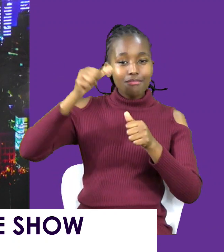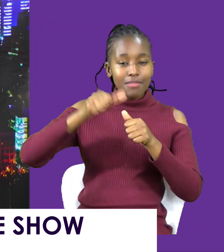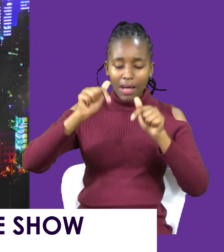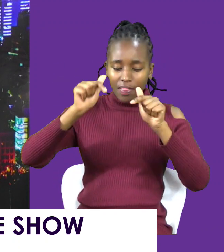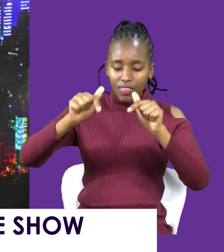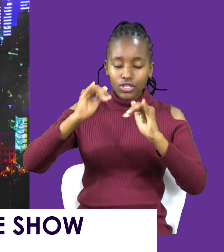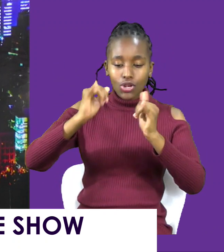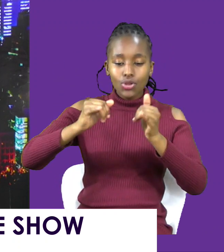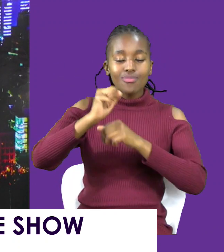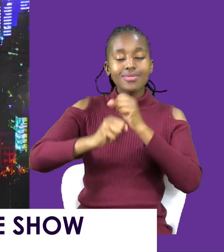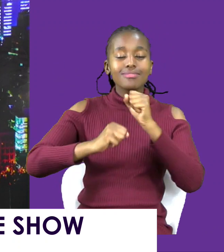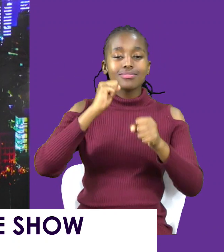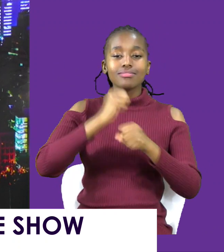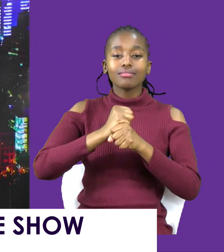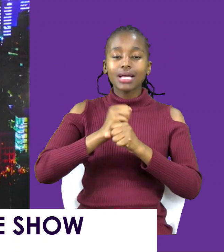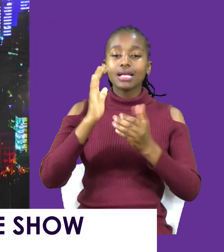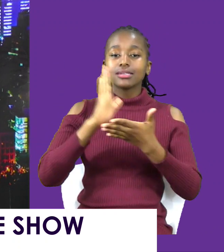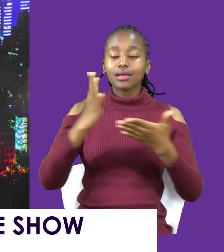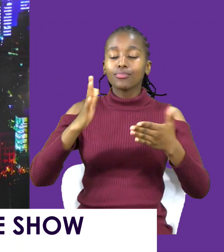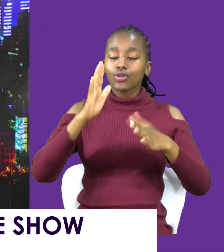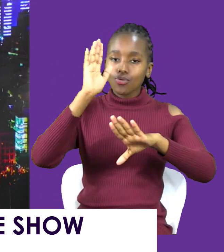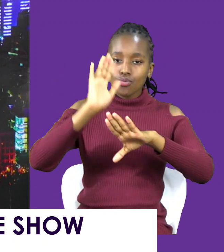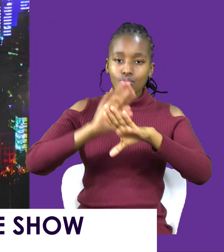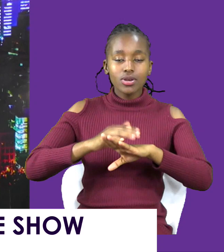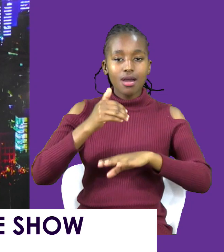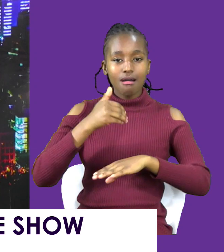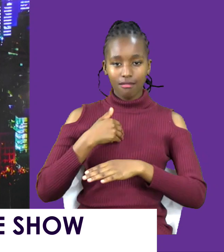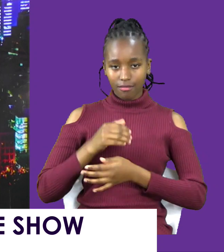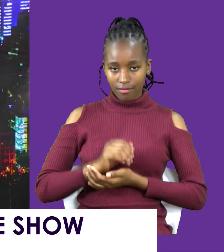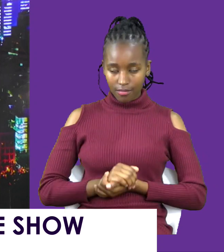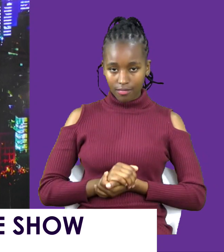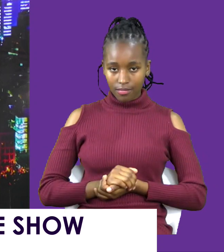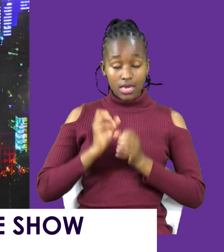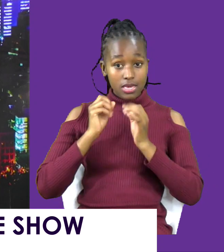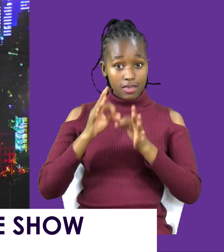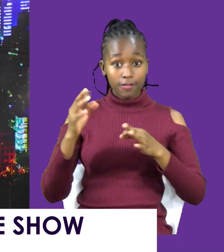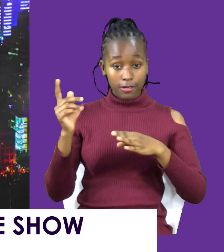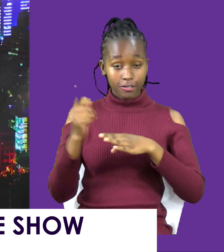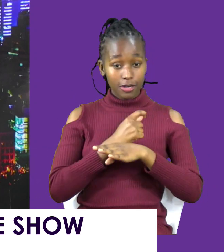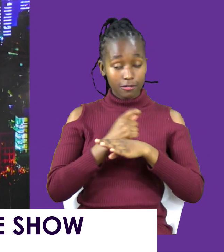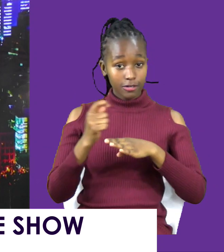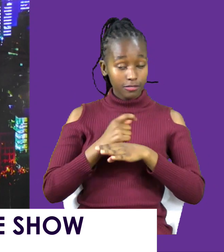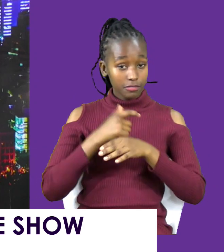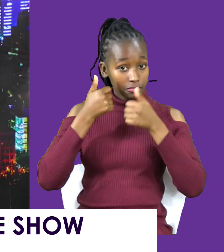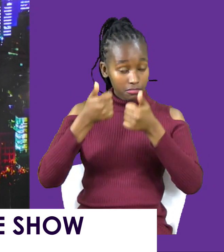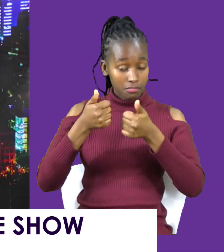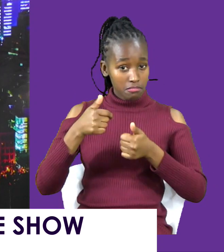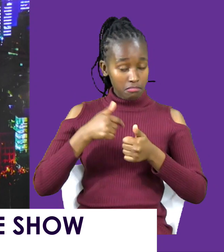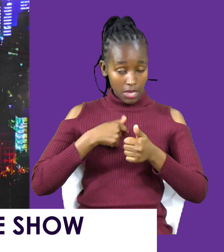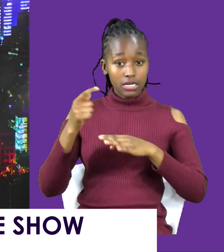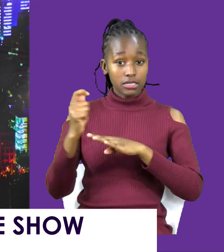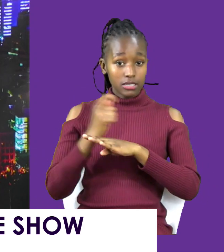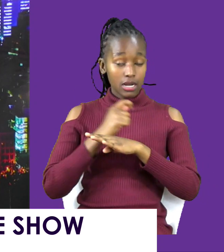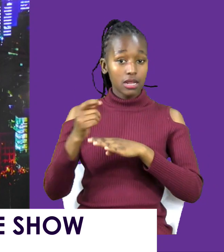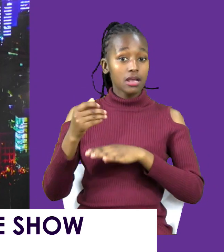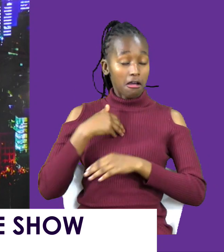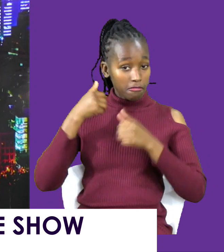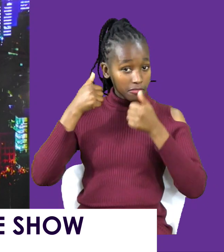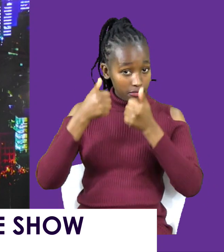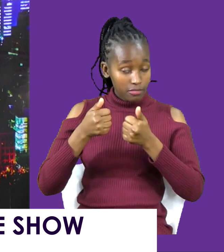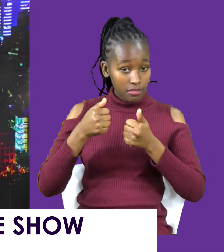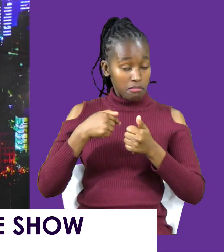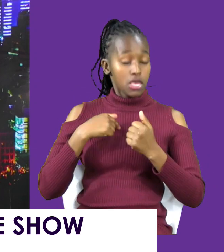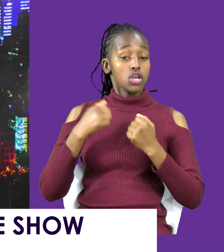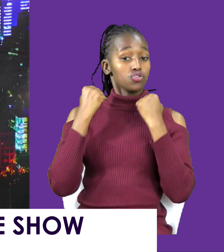may be the best team in the world, but I've trained. That is the fact. I've gone for training. Yes, I'm strong